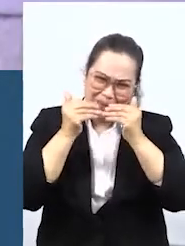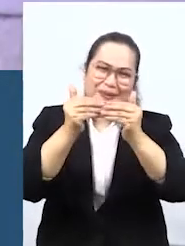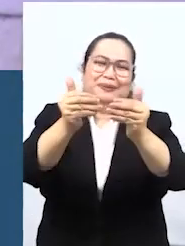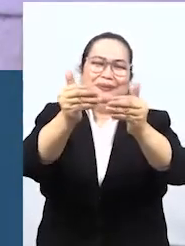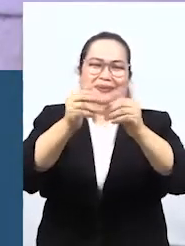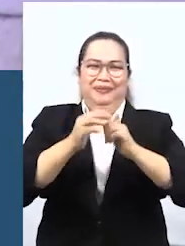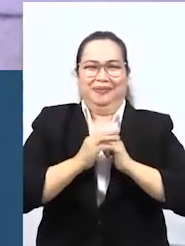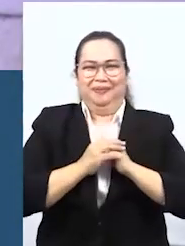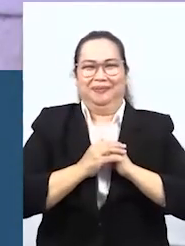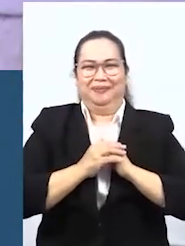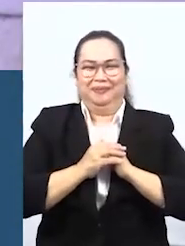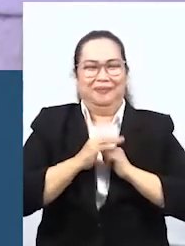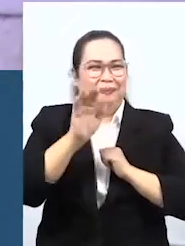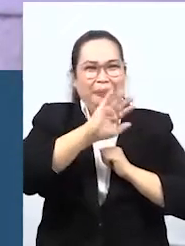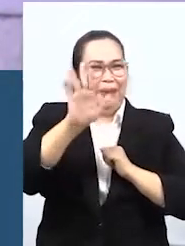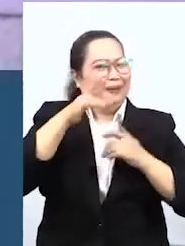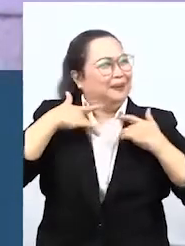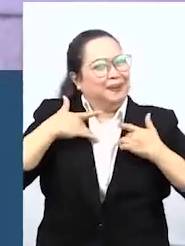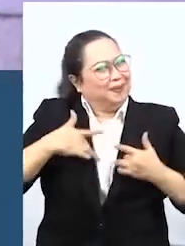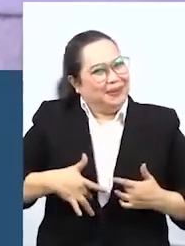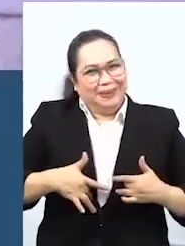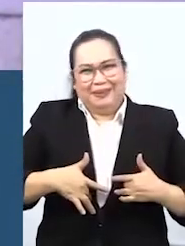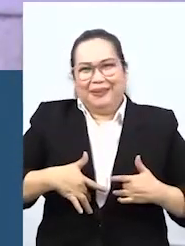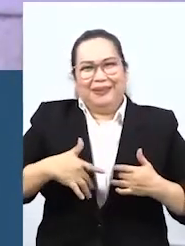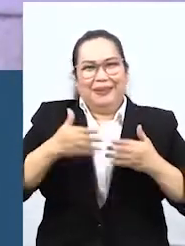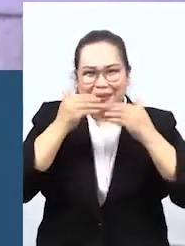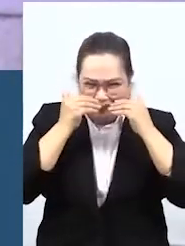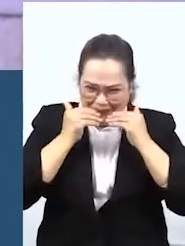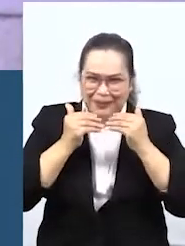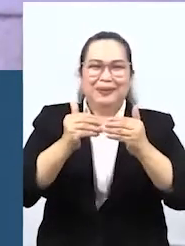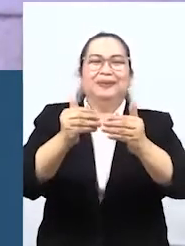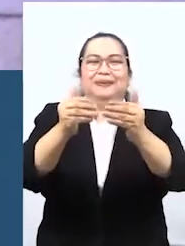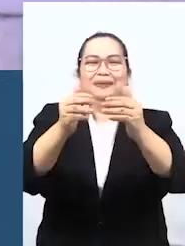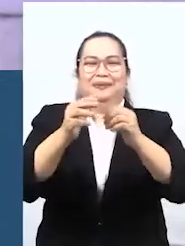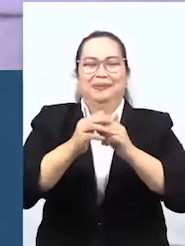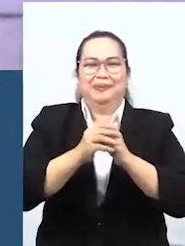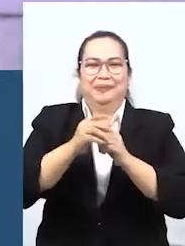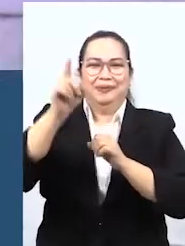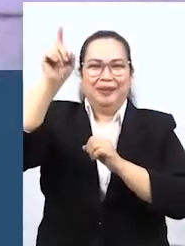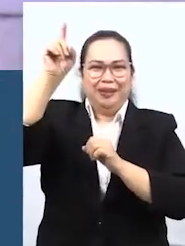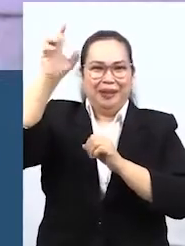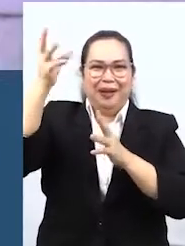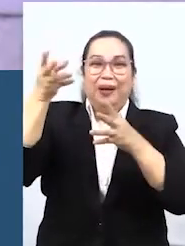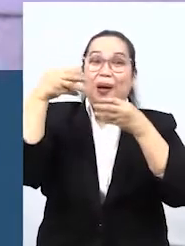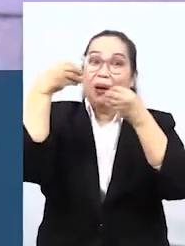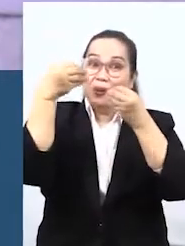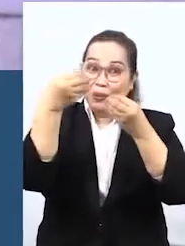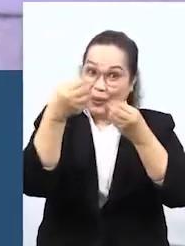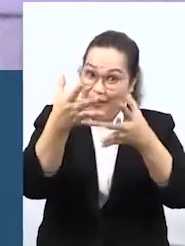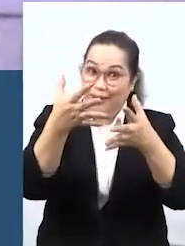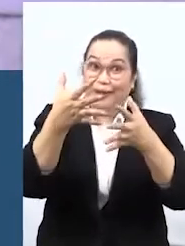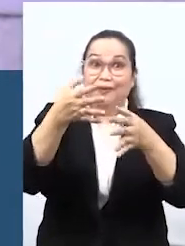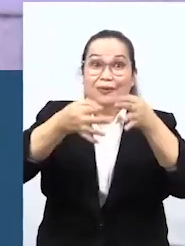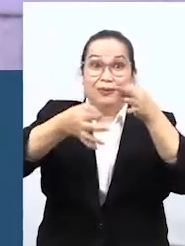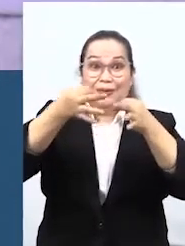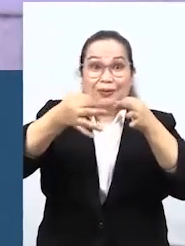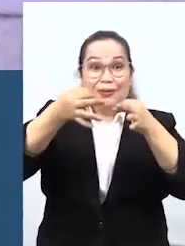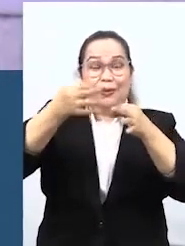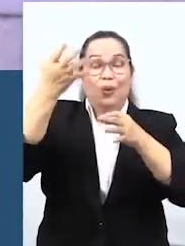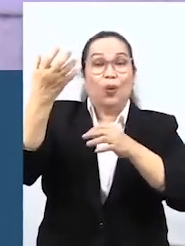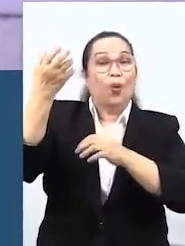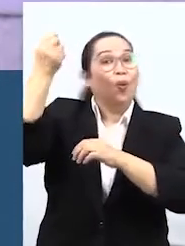praying and don't lose heart he will bring justice to you speedily according to